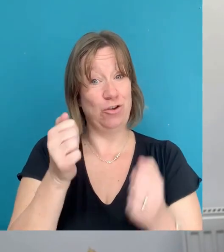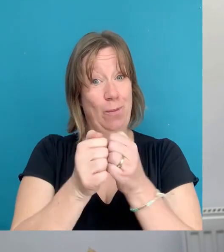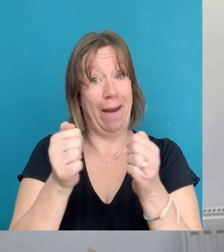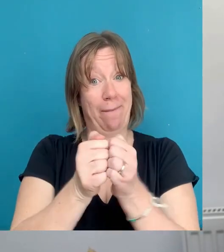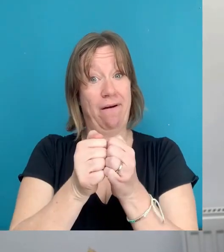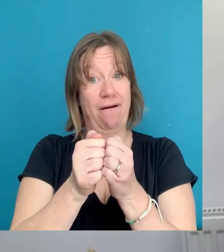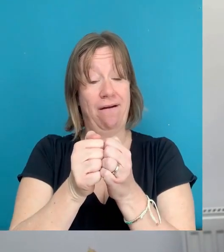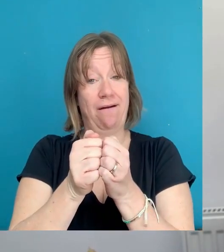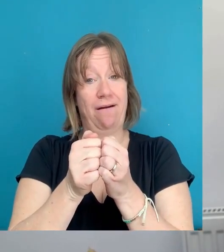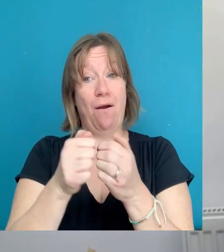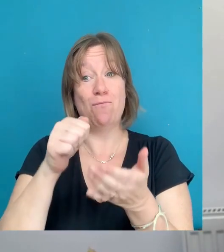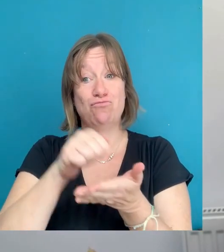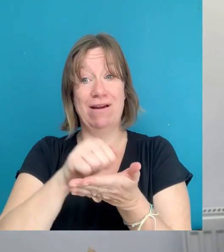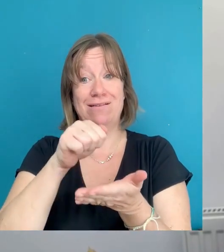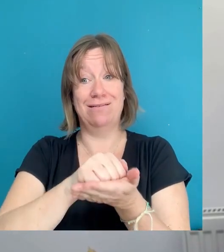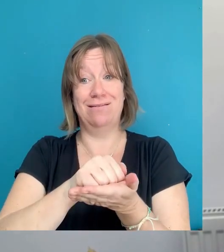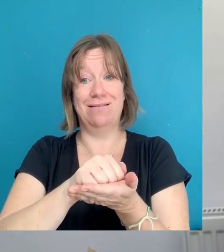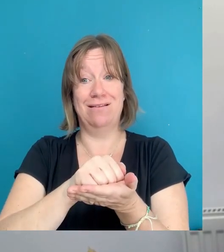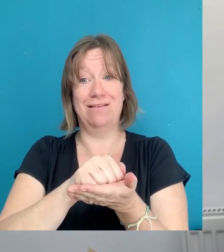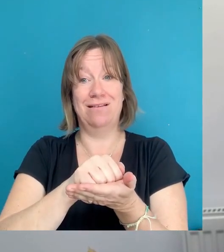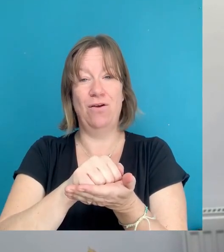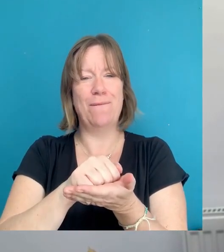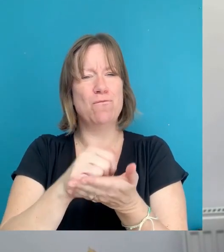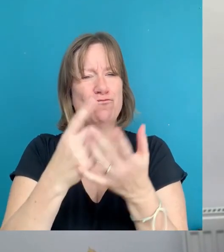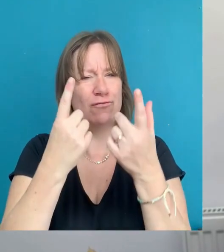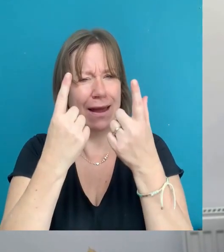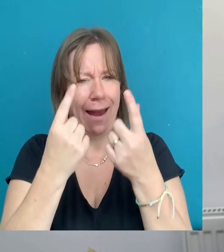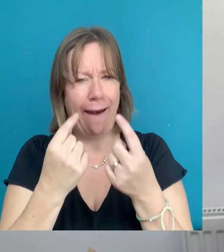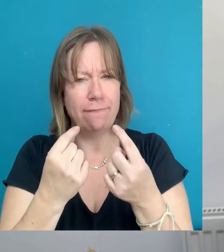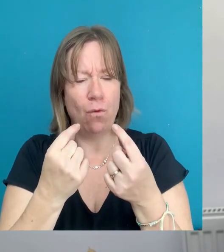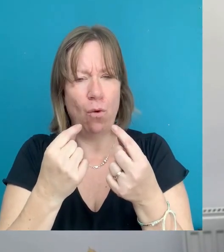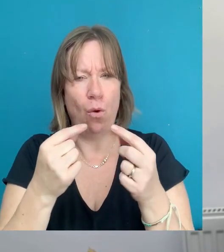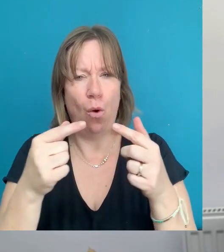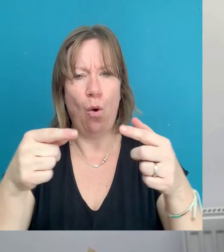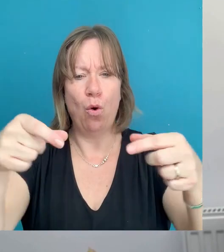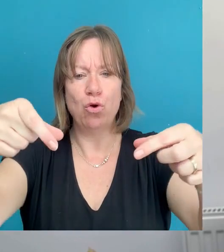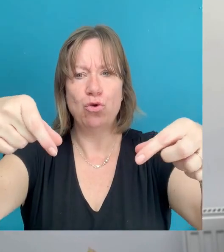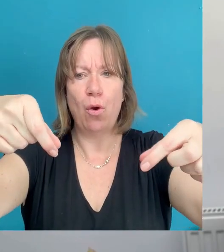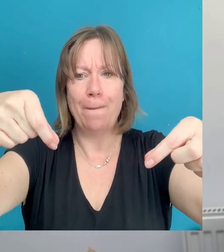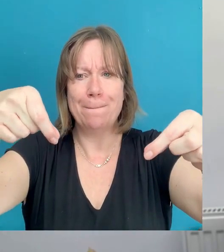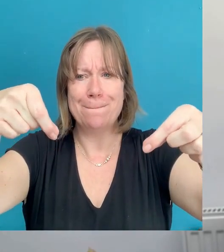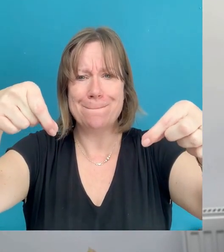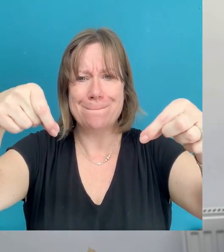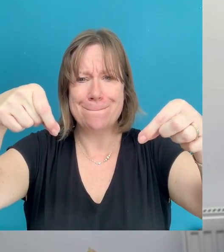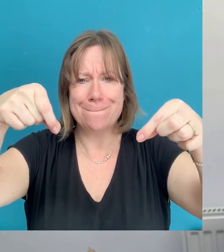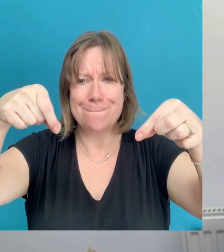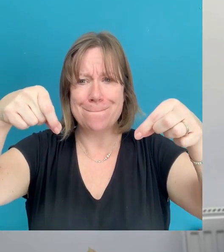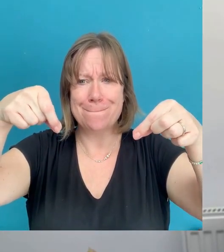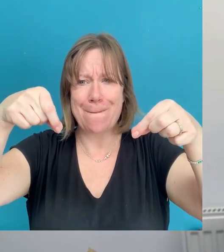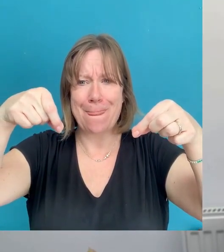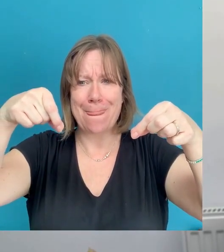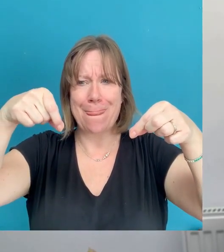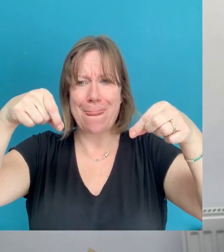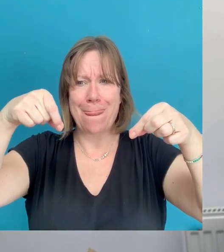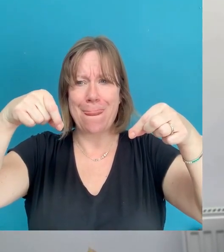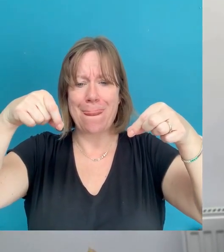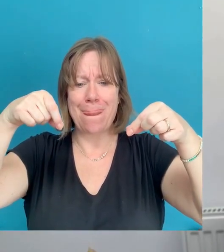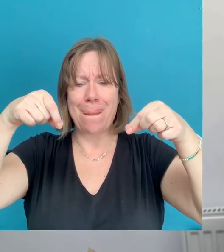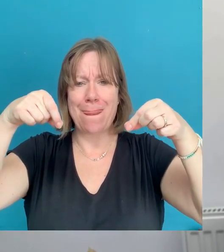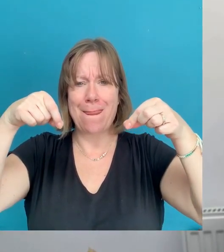So a tissue paper print, you want to get the two top corners and pull